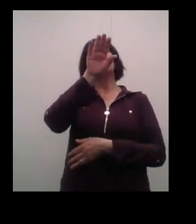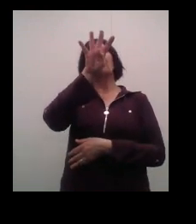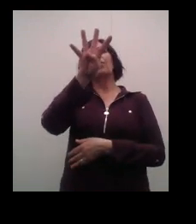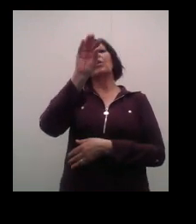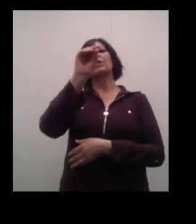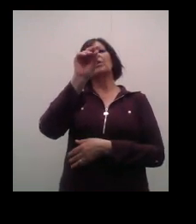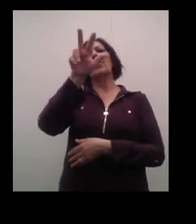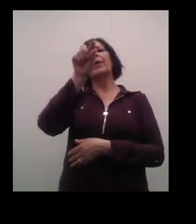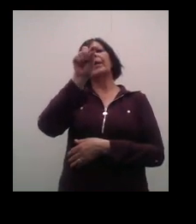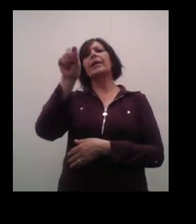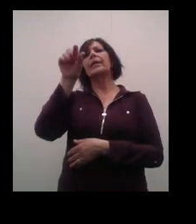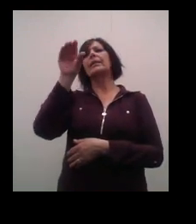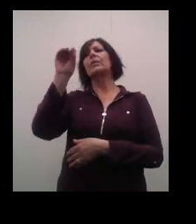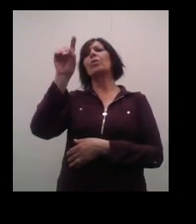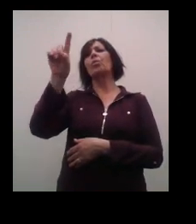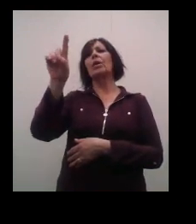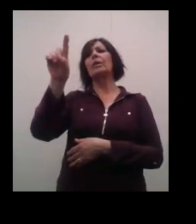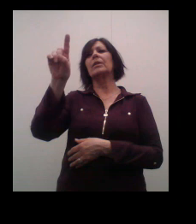716-403-0100,